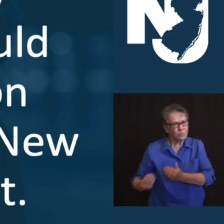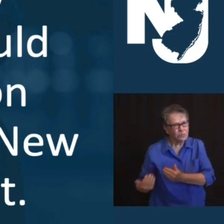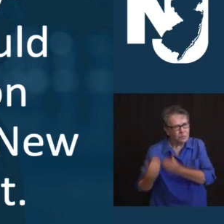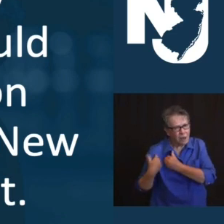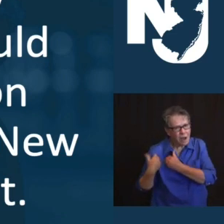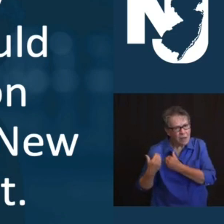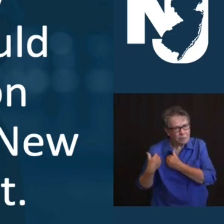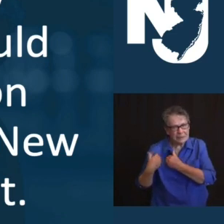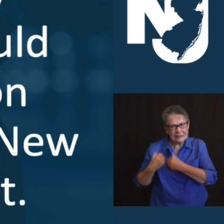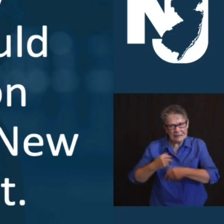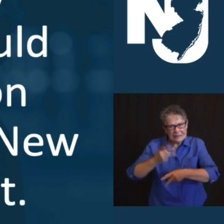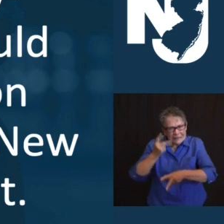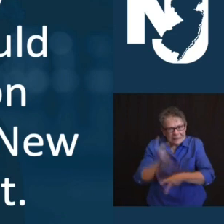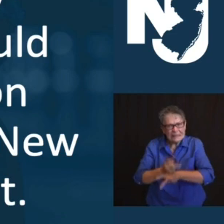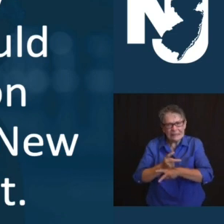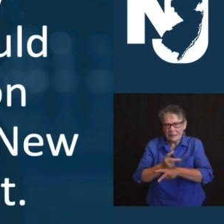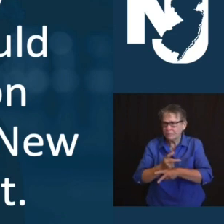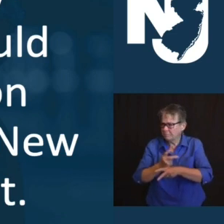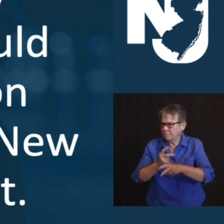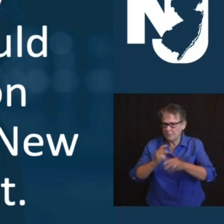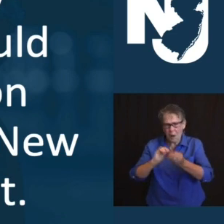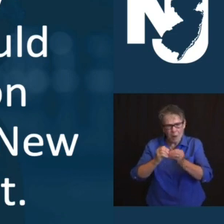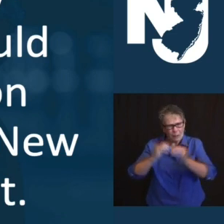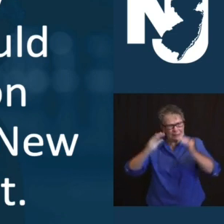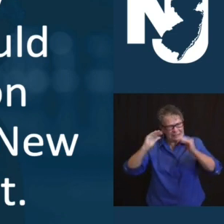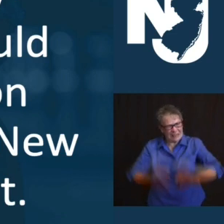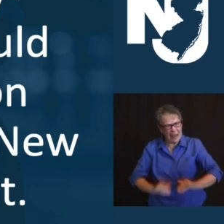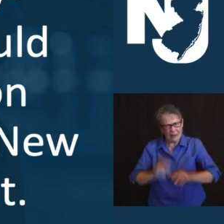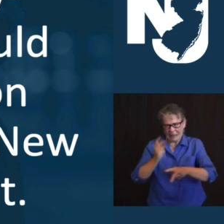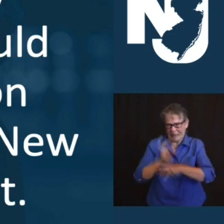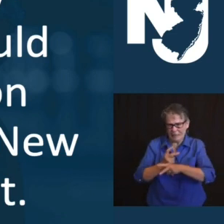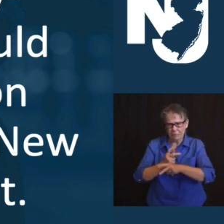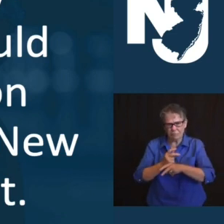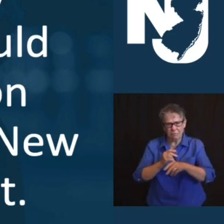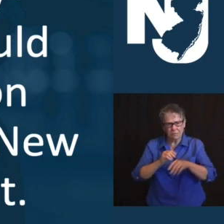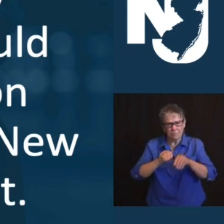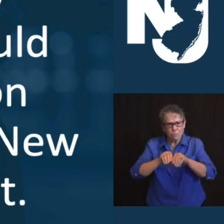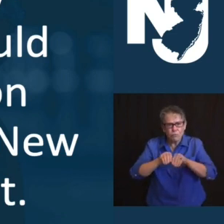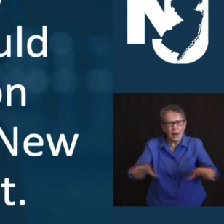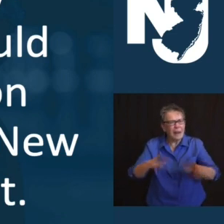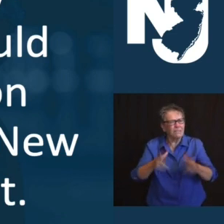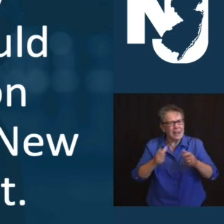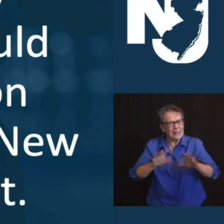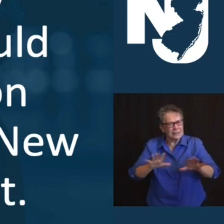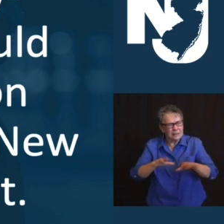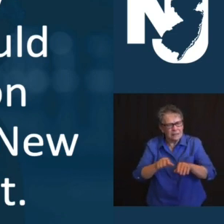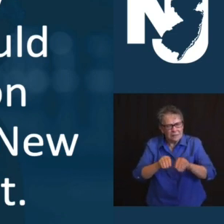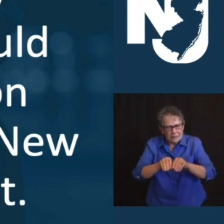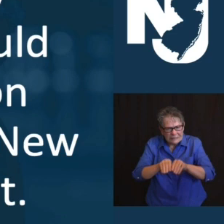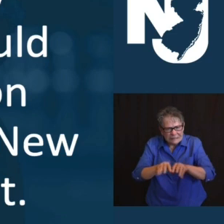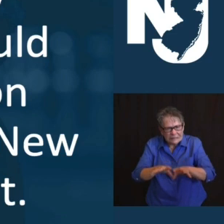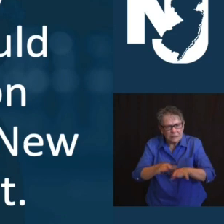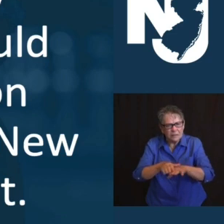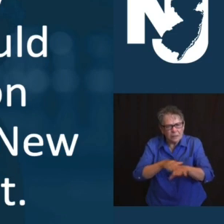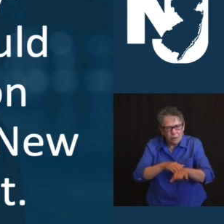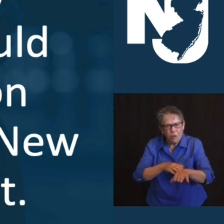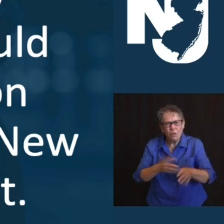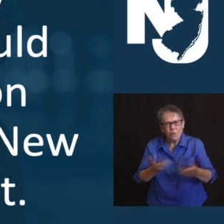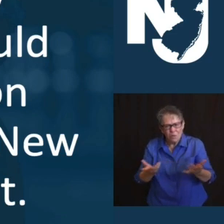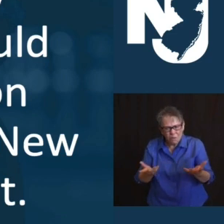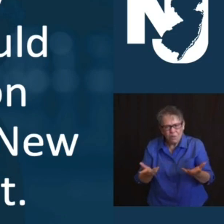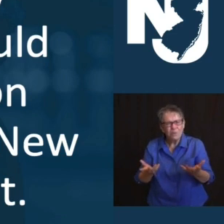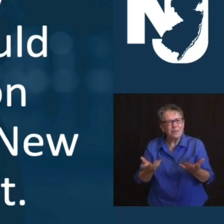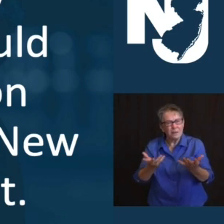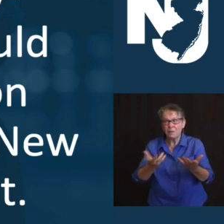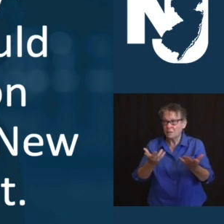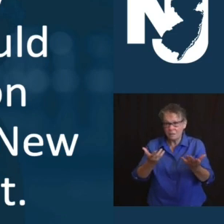a non-medical expert, I would add to that, get tested. We've built the darn capacity. You know that phrase, if you build it, they will come. We've built it.